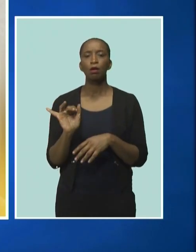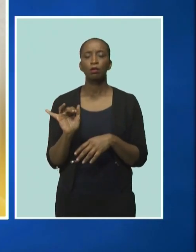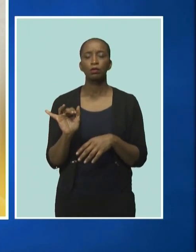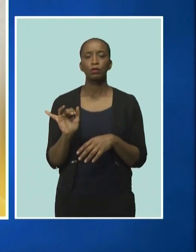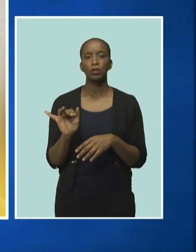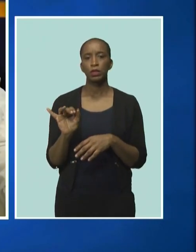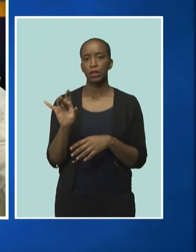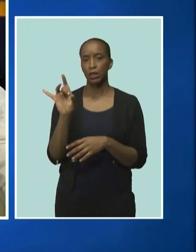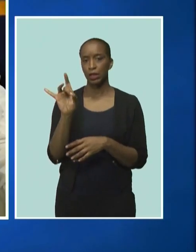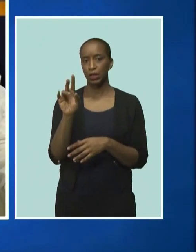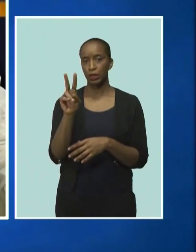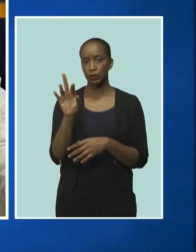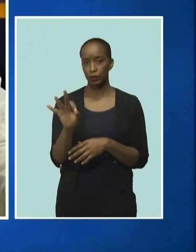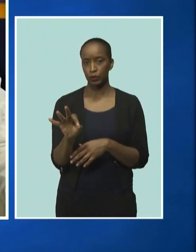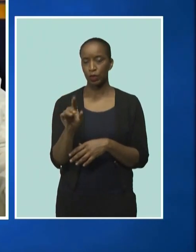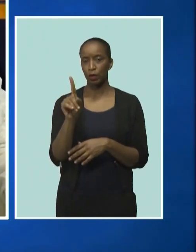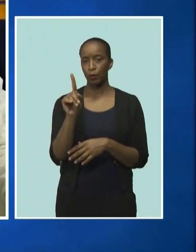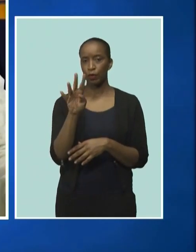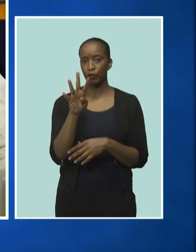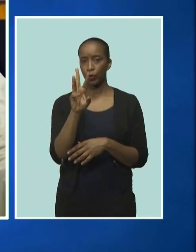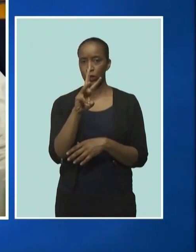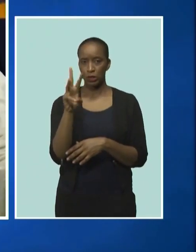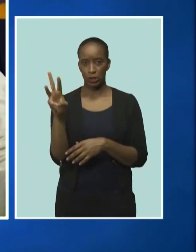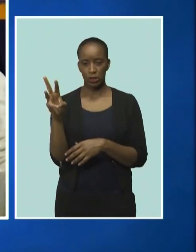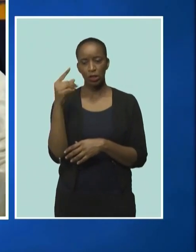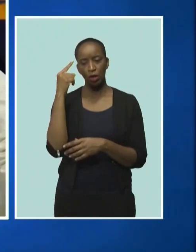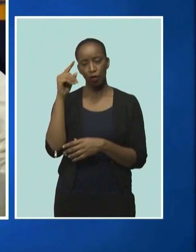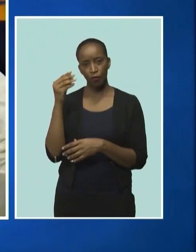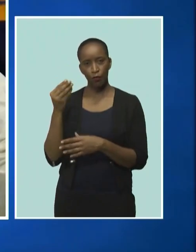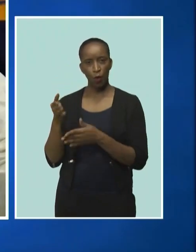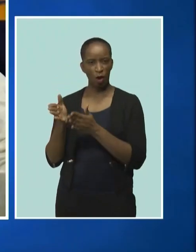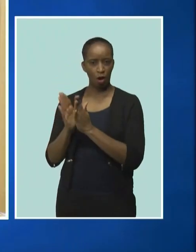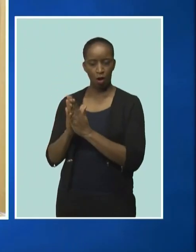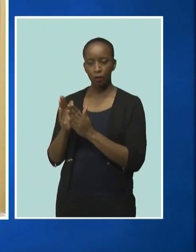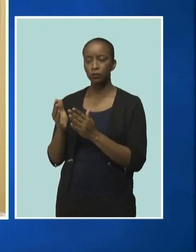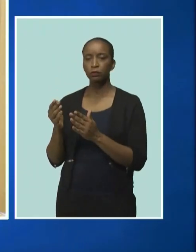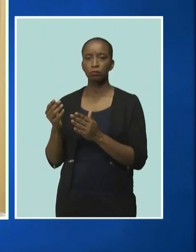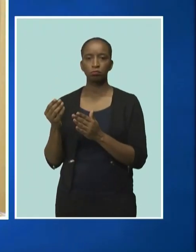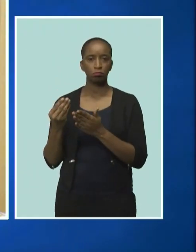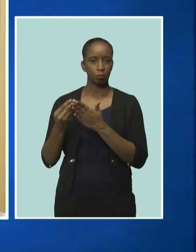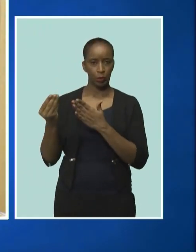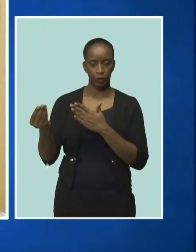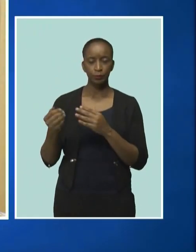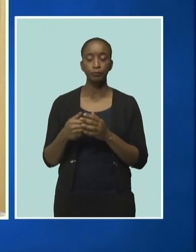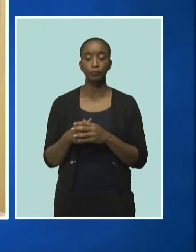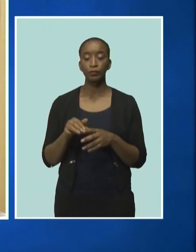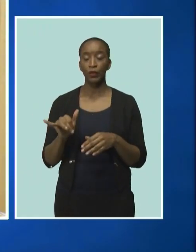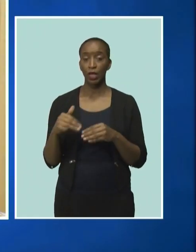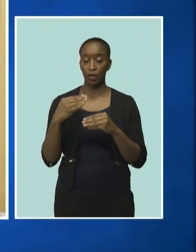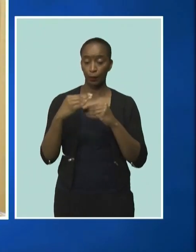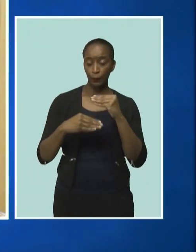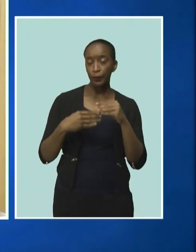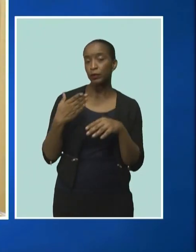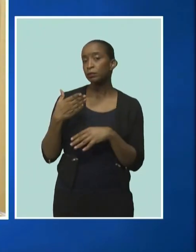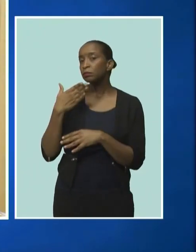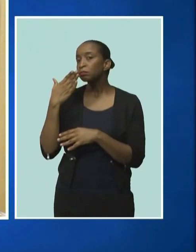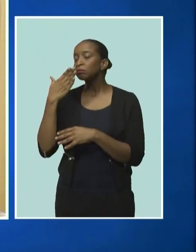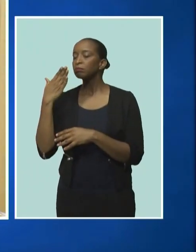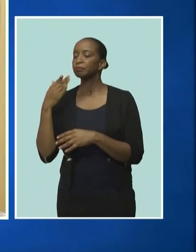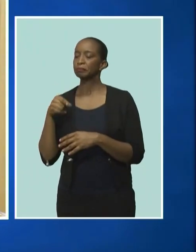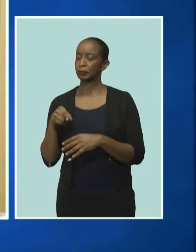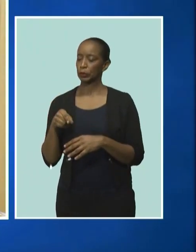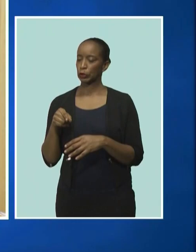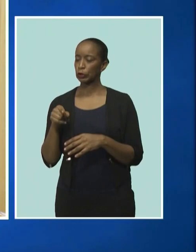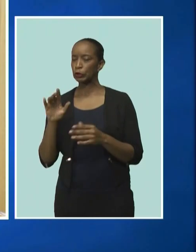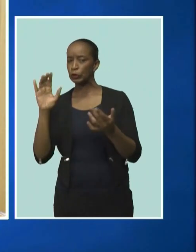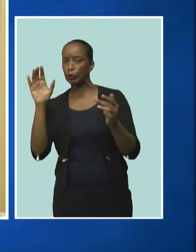is 829-1466 to direct order. She believes packaging and the aroma help to distinguish the Soapful Caribbean